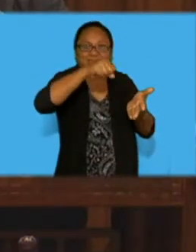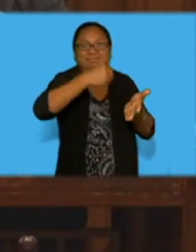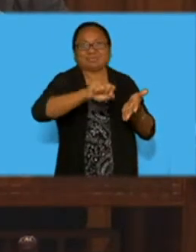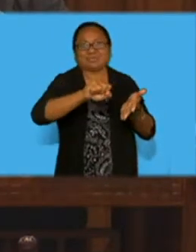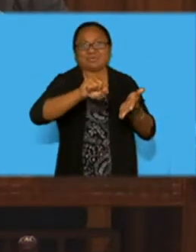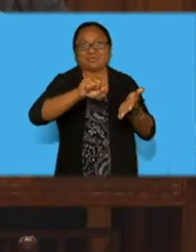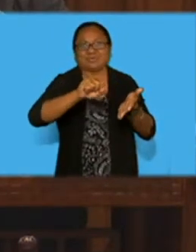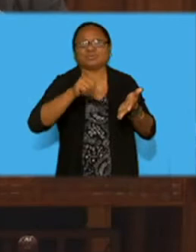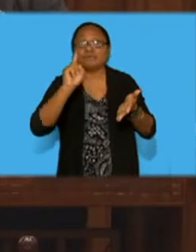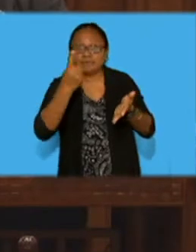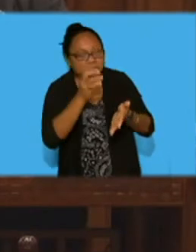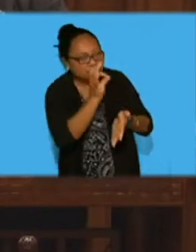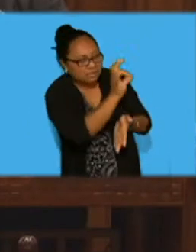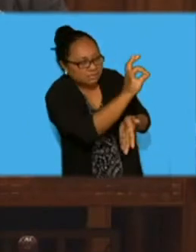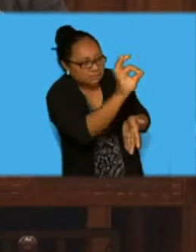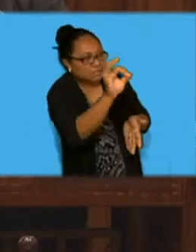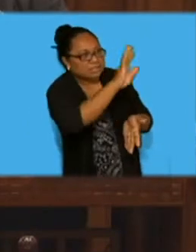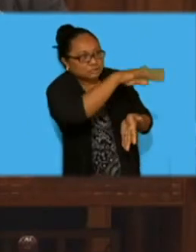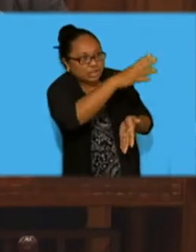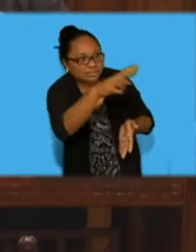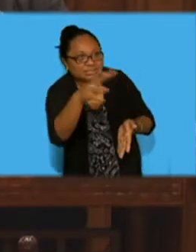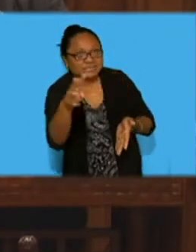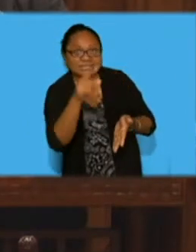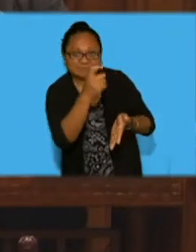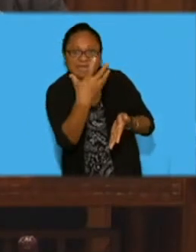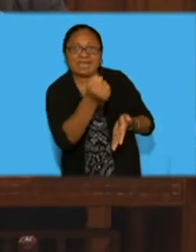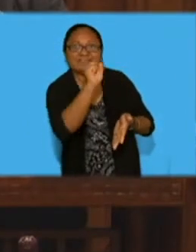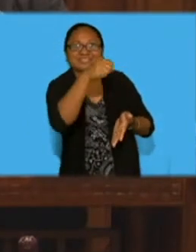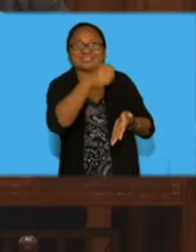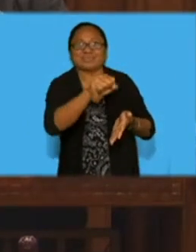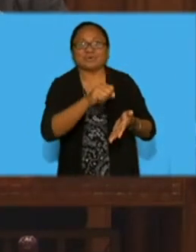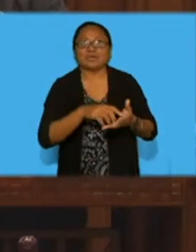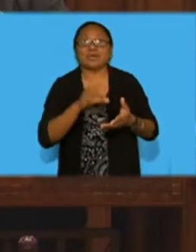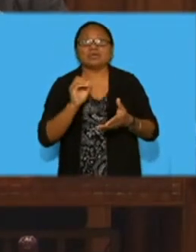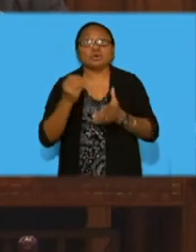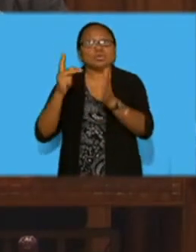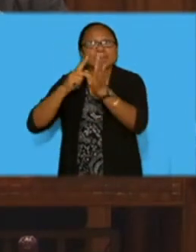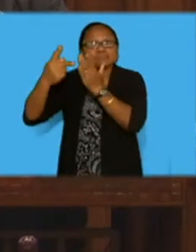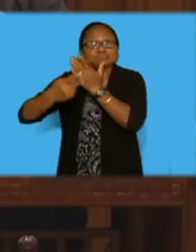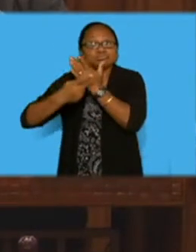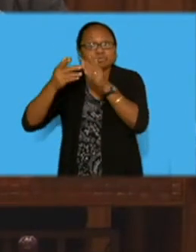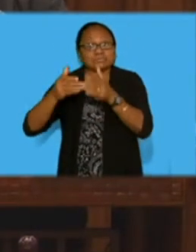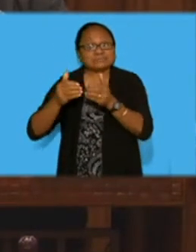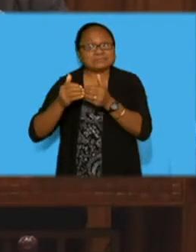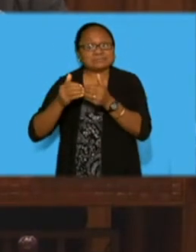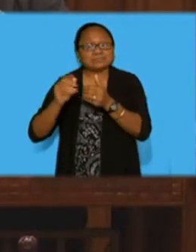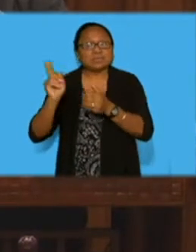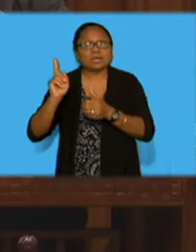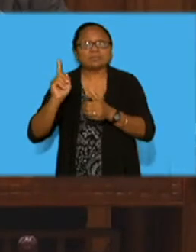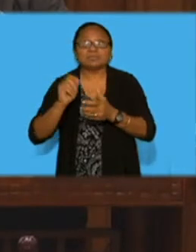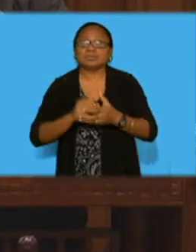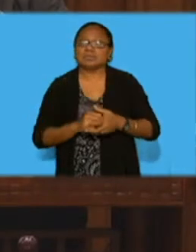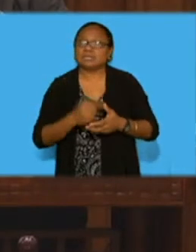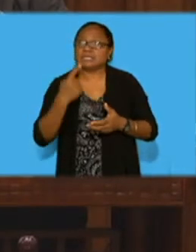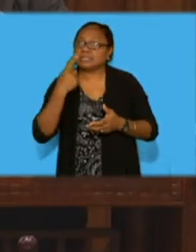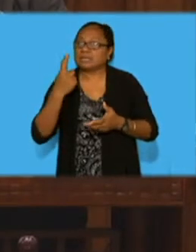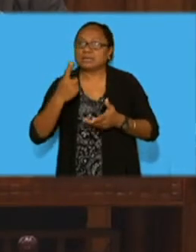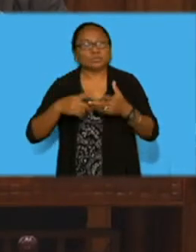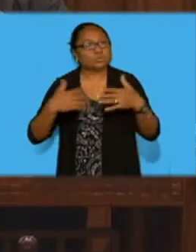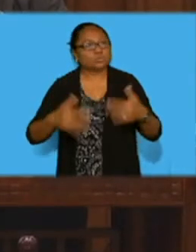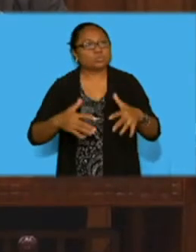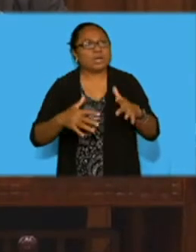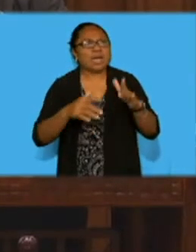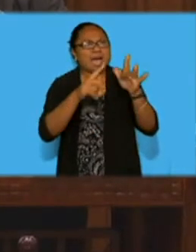children in the entire Pacific. Now, this project was awarded, Madam Speaker, top ranking at the